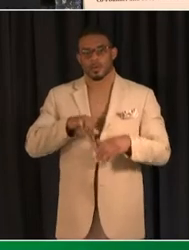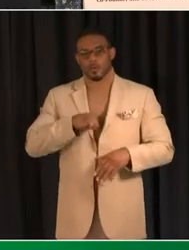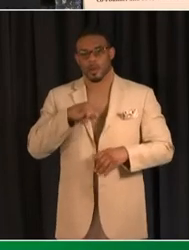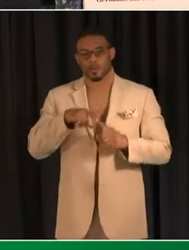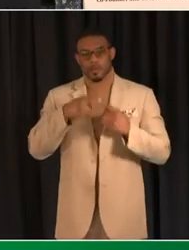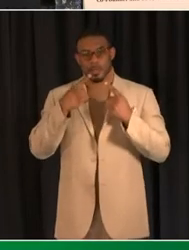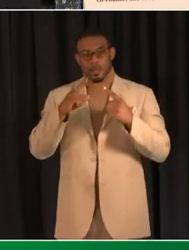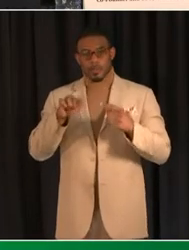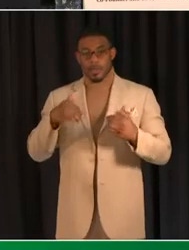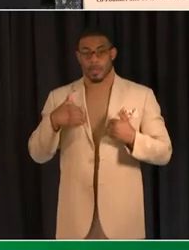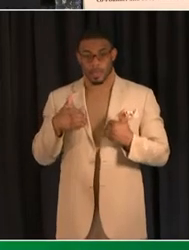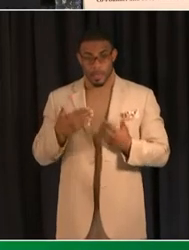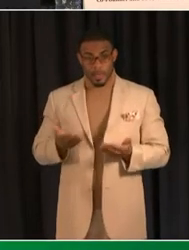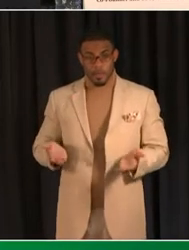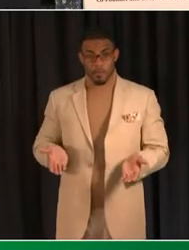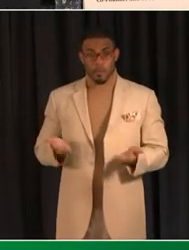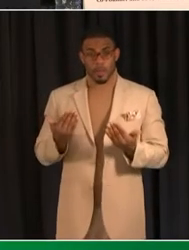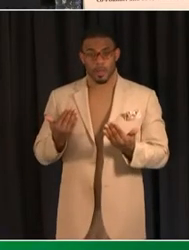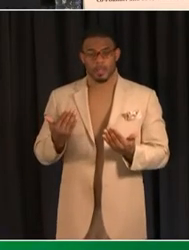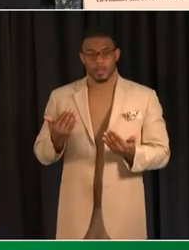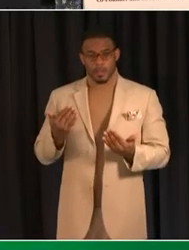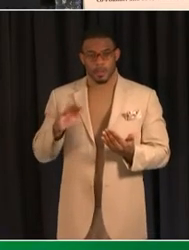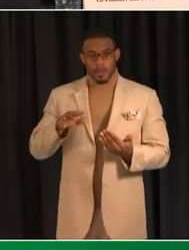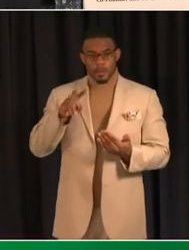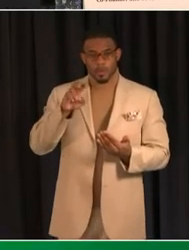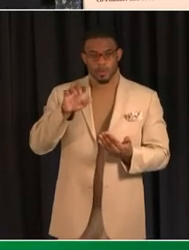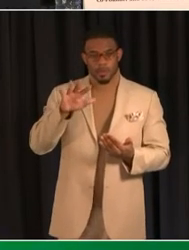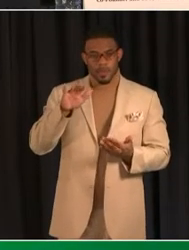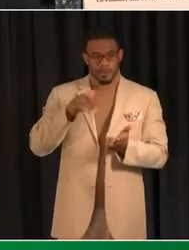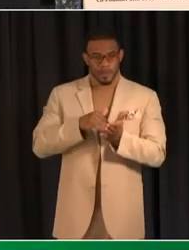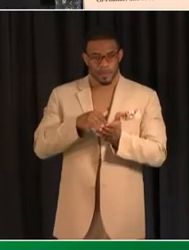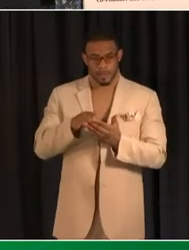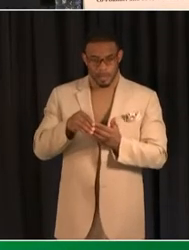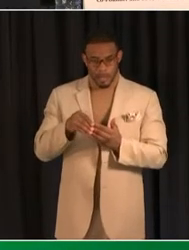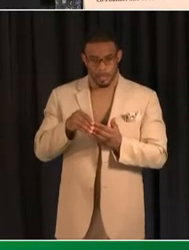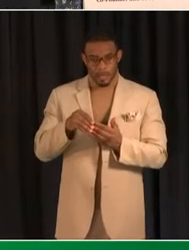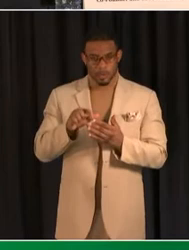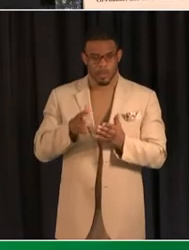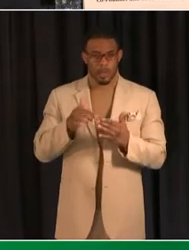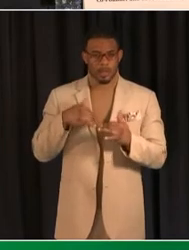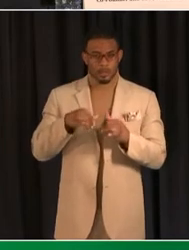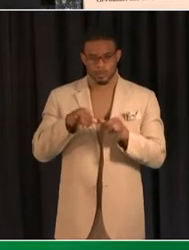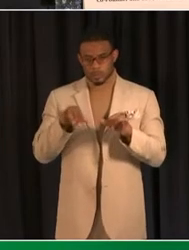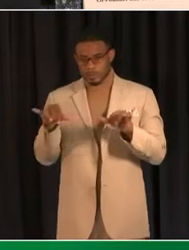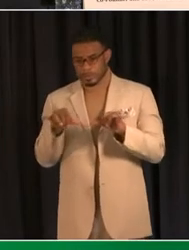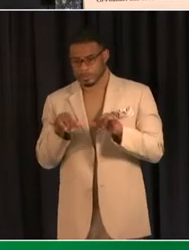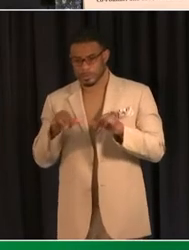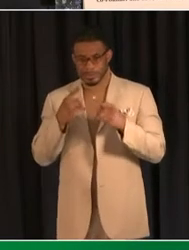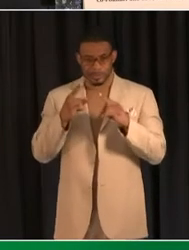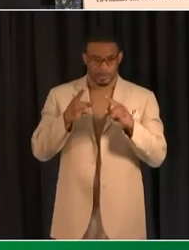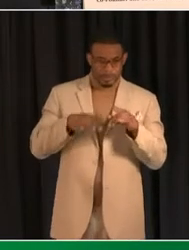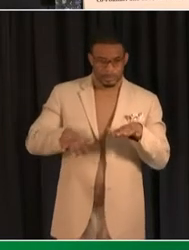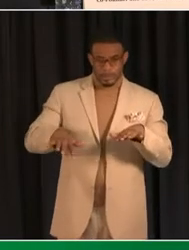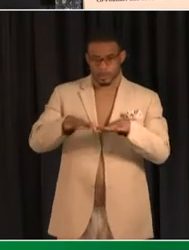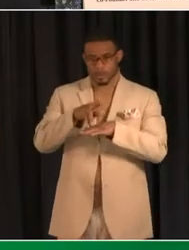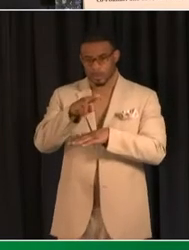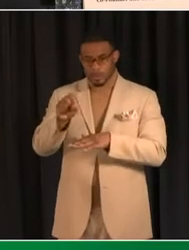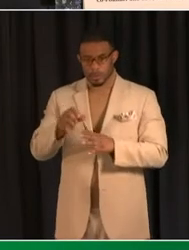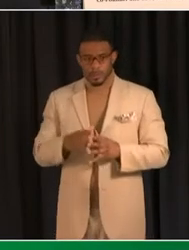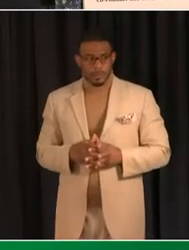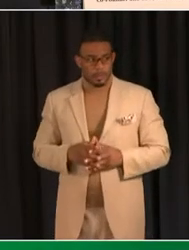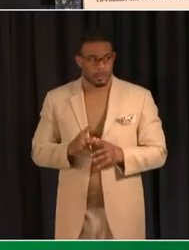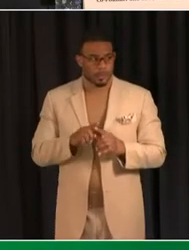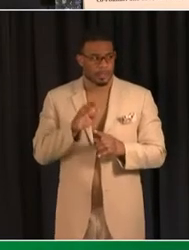is we're very proud to announce that we have raised a seed round of $2.5 million to allow us to scale effectively across